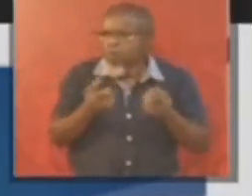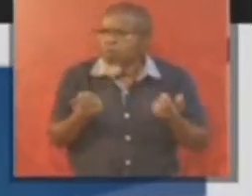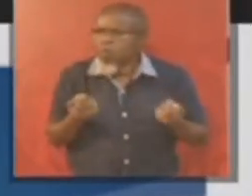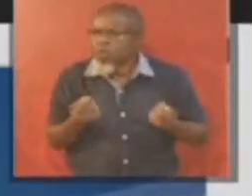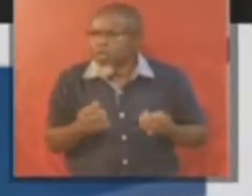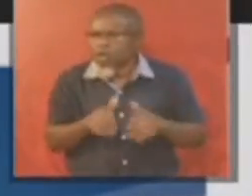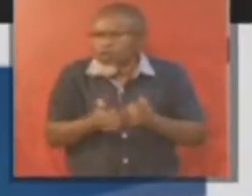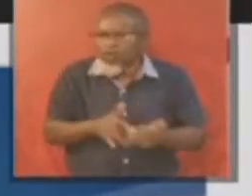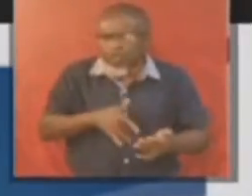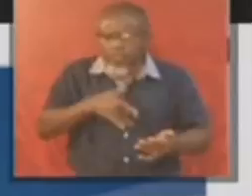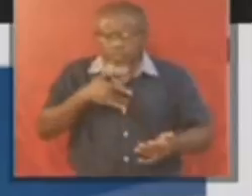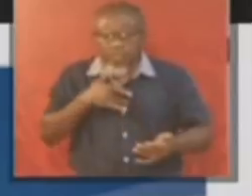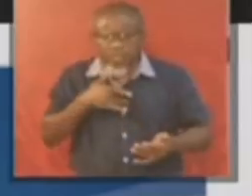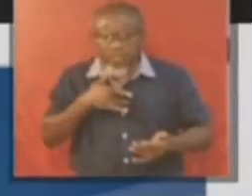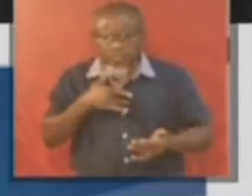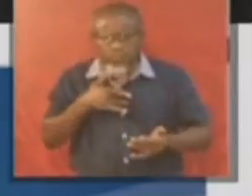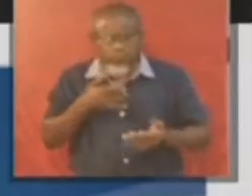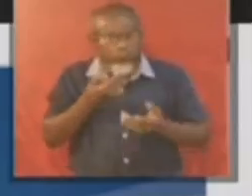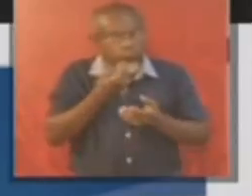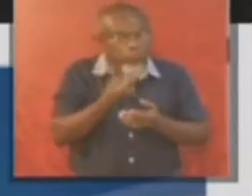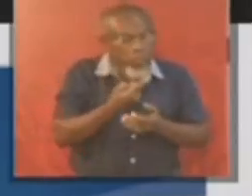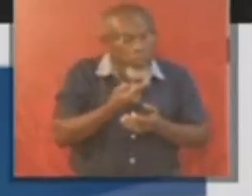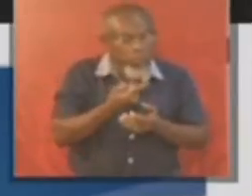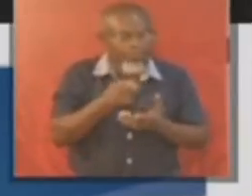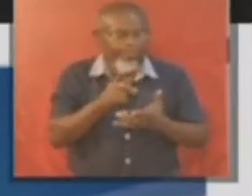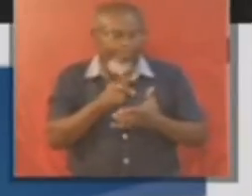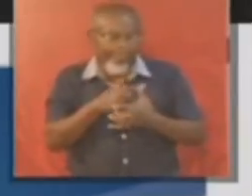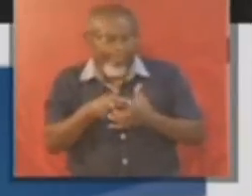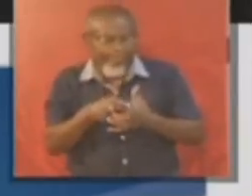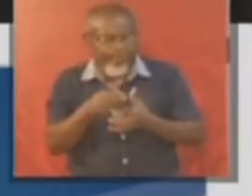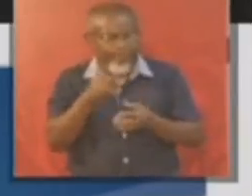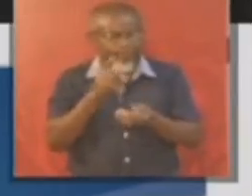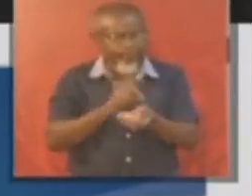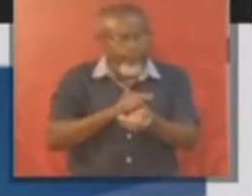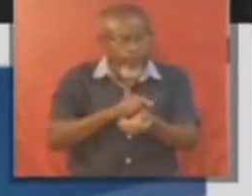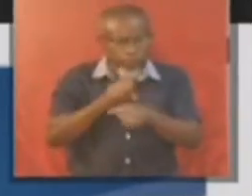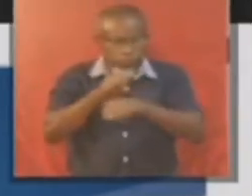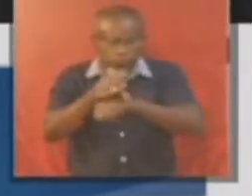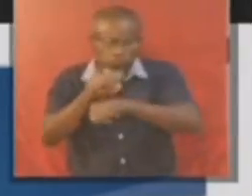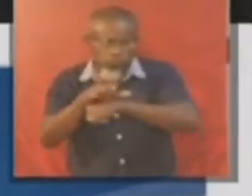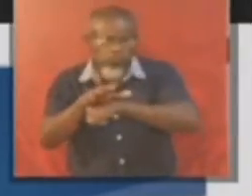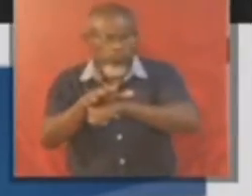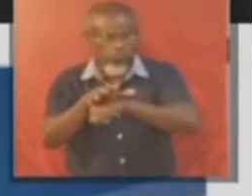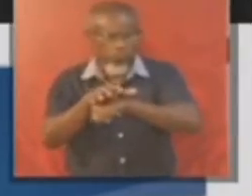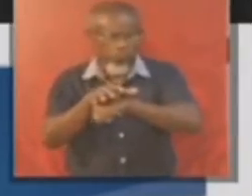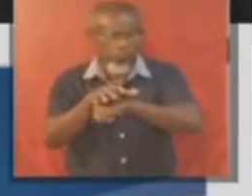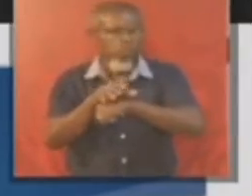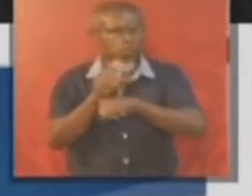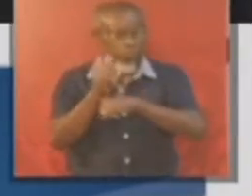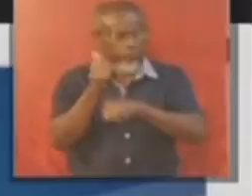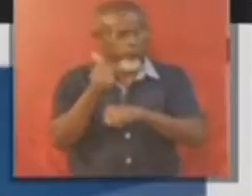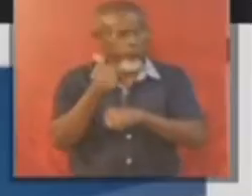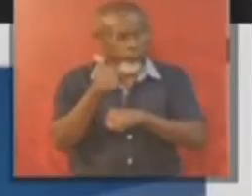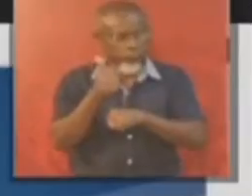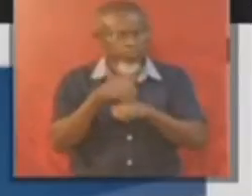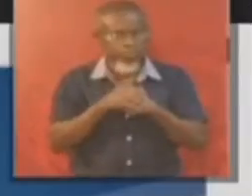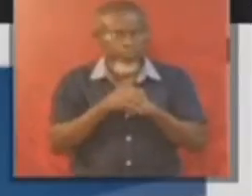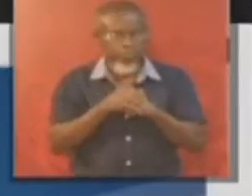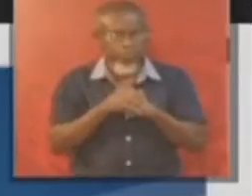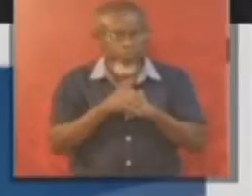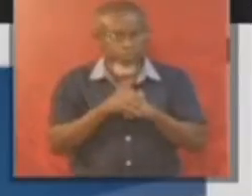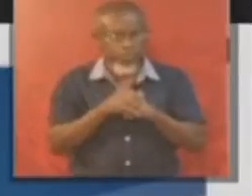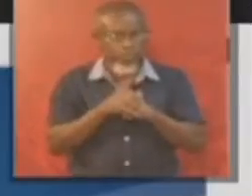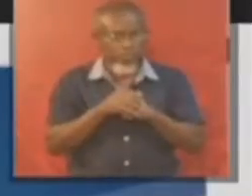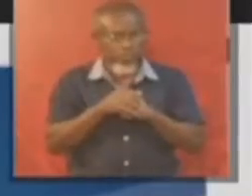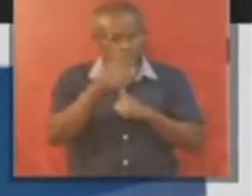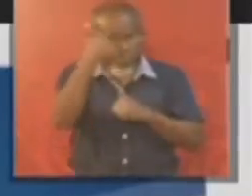things that we discovered early on in the pandemic, because of the lockdowns and the persons were not able to come outside. There are a